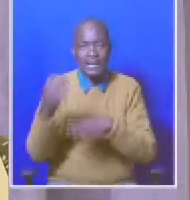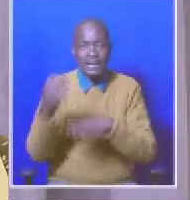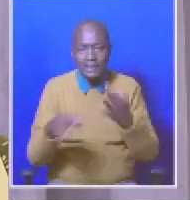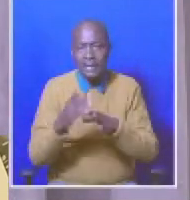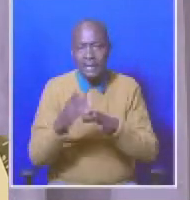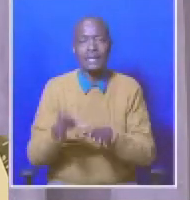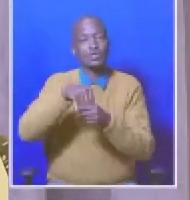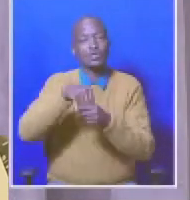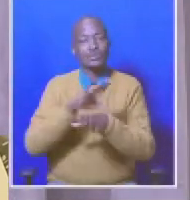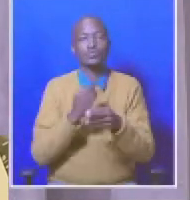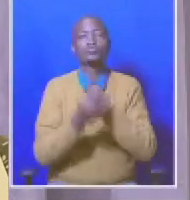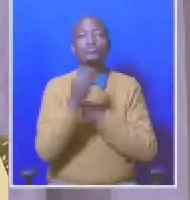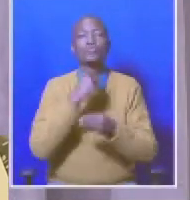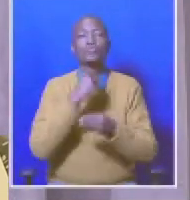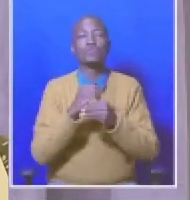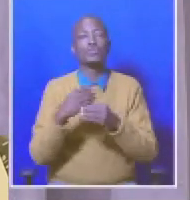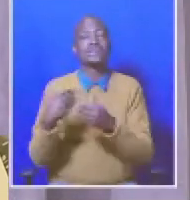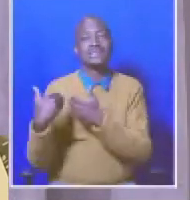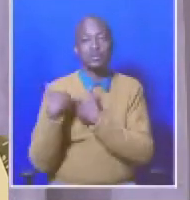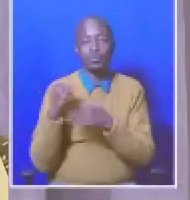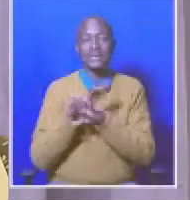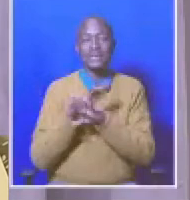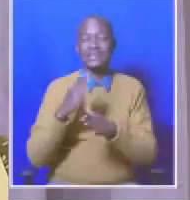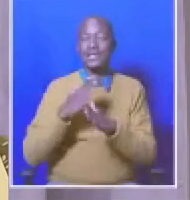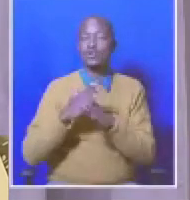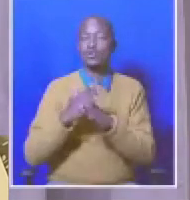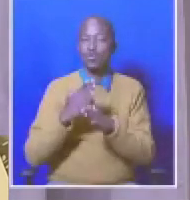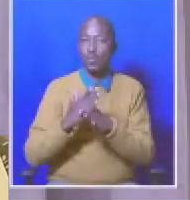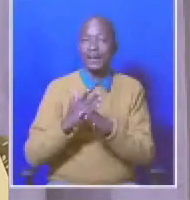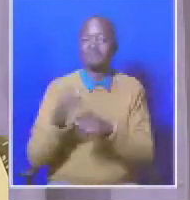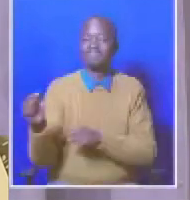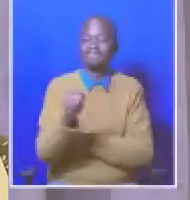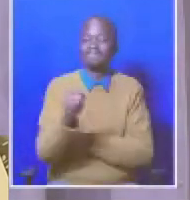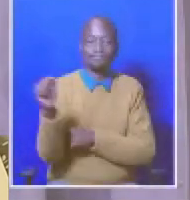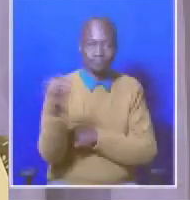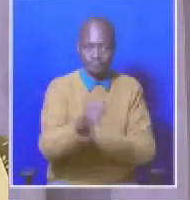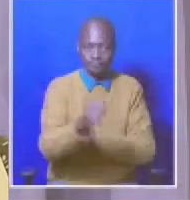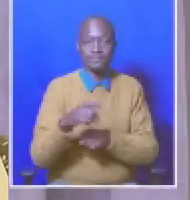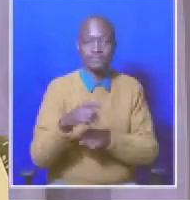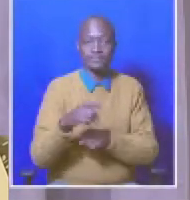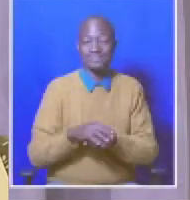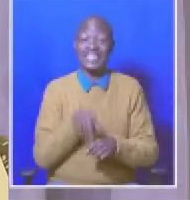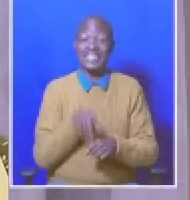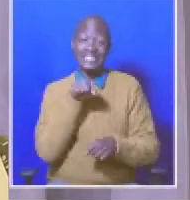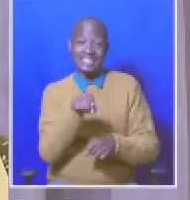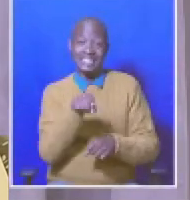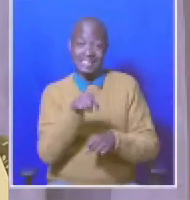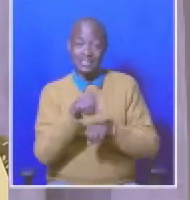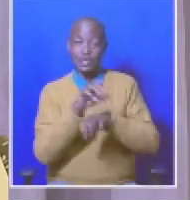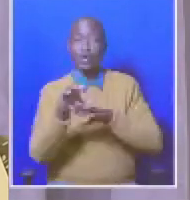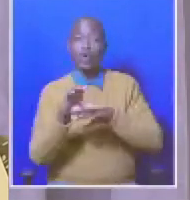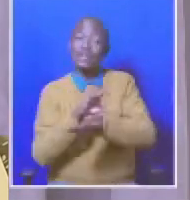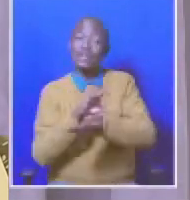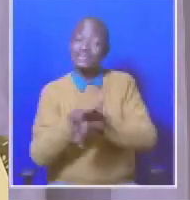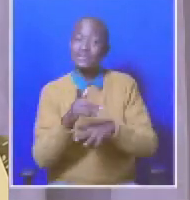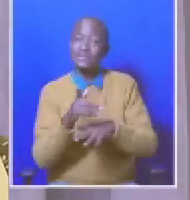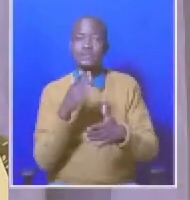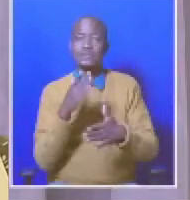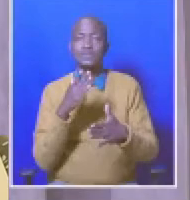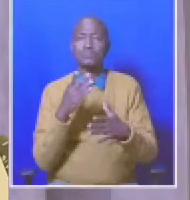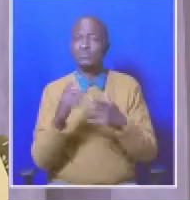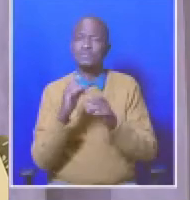security and employment opportunities. At this college, we also interacted with over 80 young